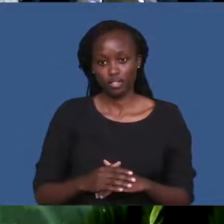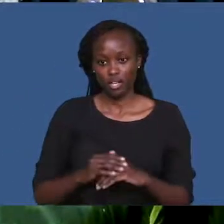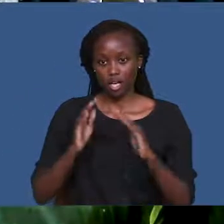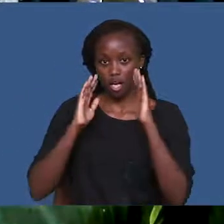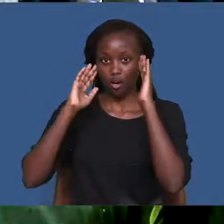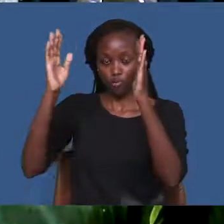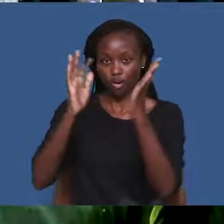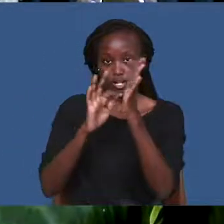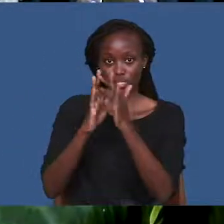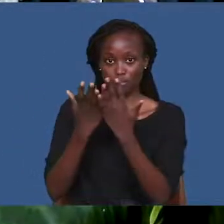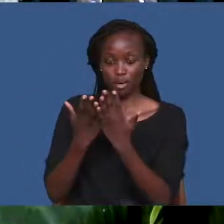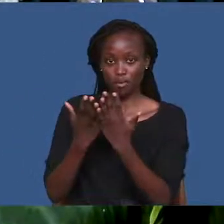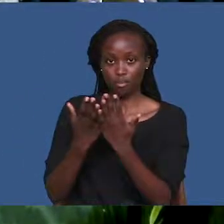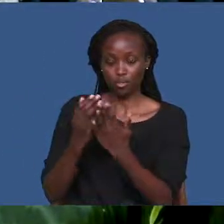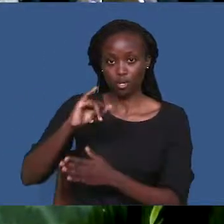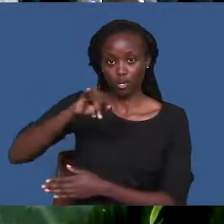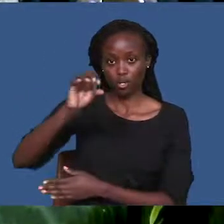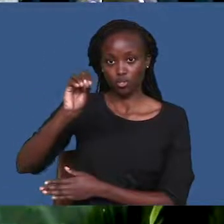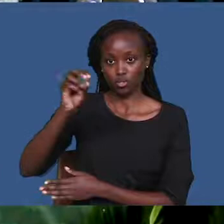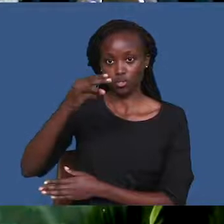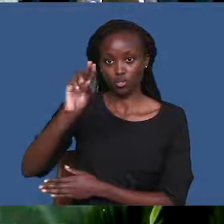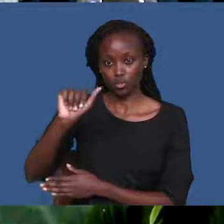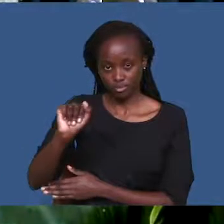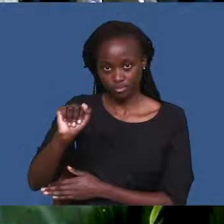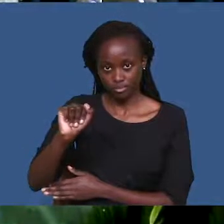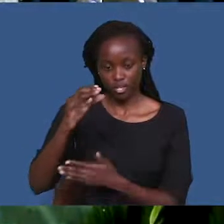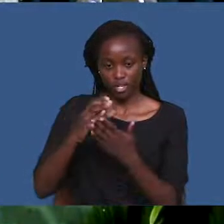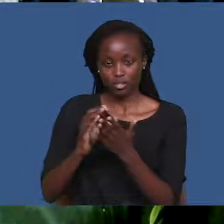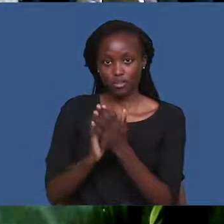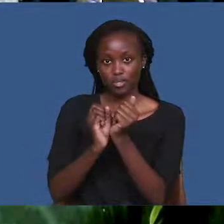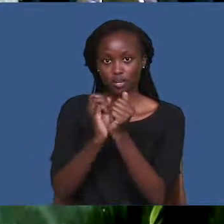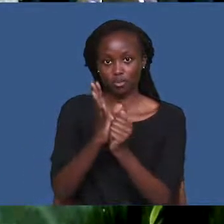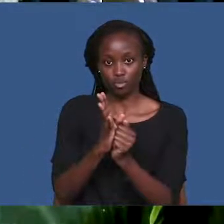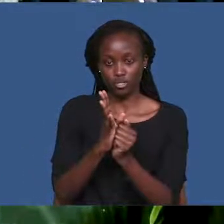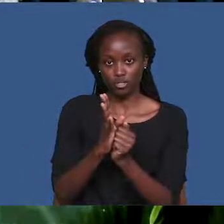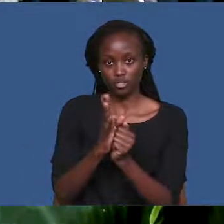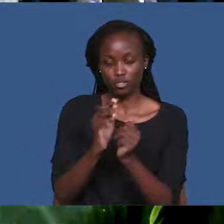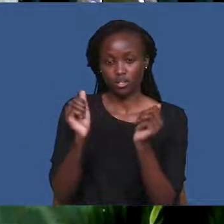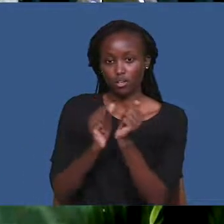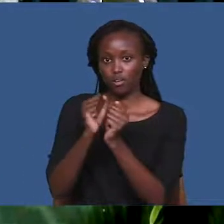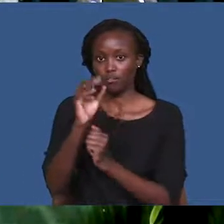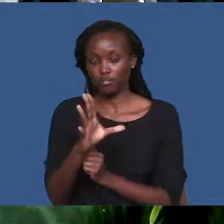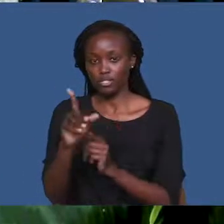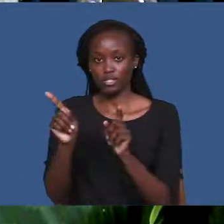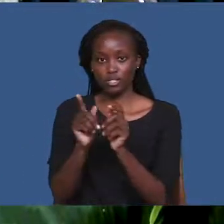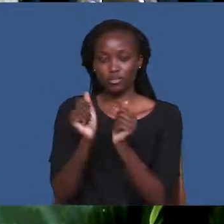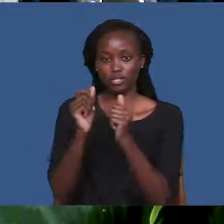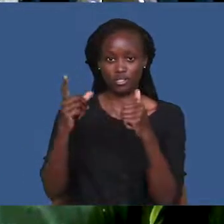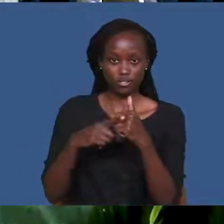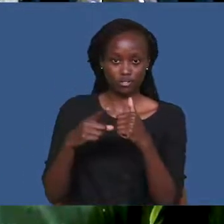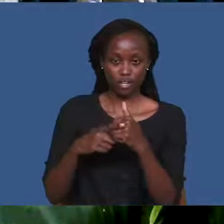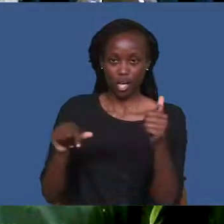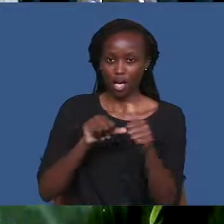Joshua 14, 16 to 16, all the way. And it is about claiming your